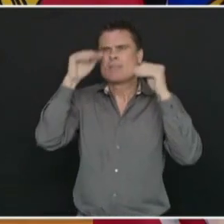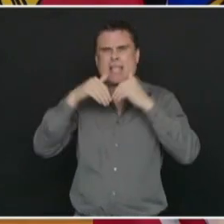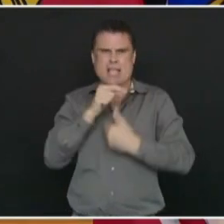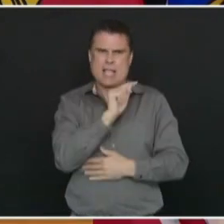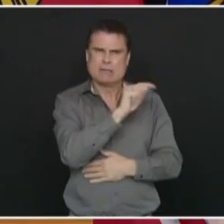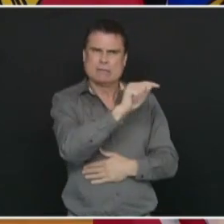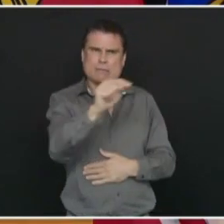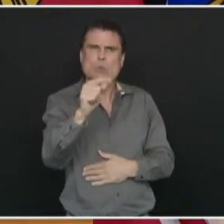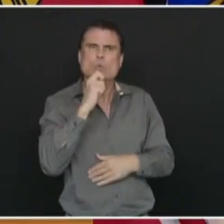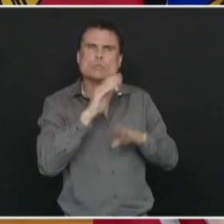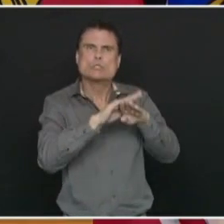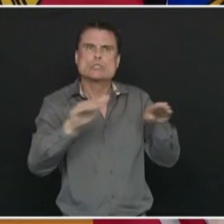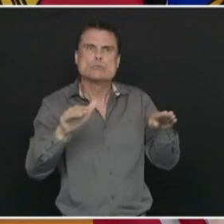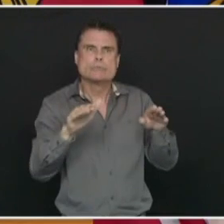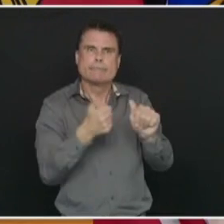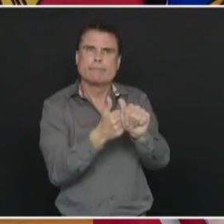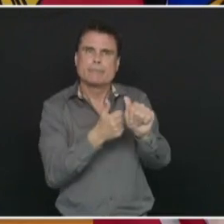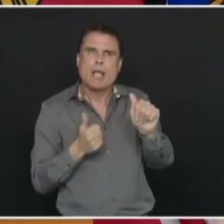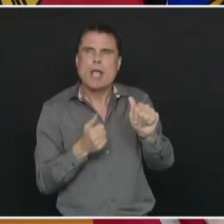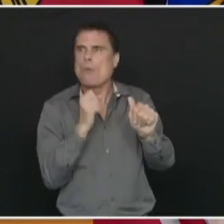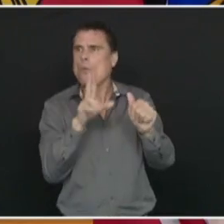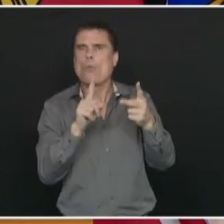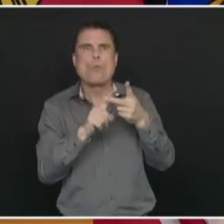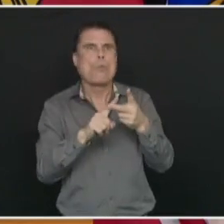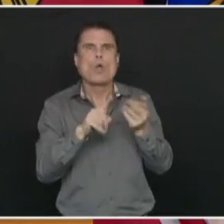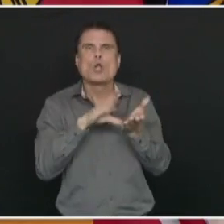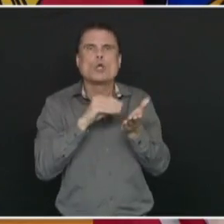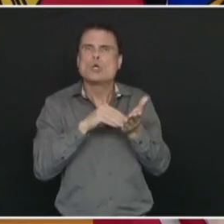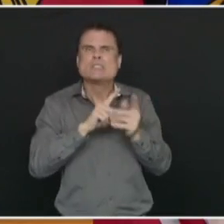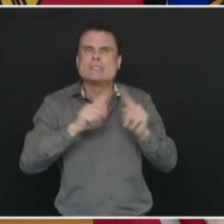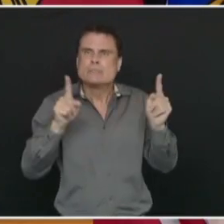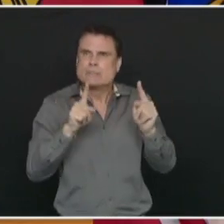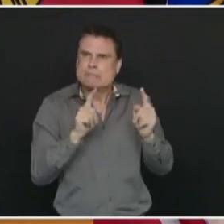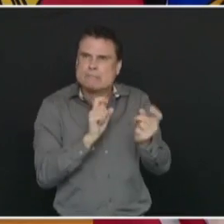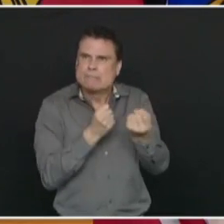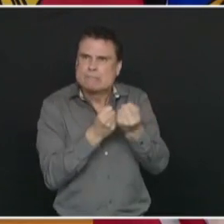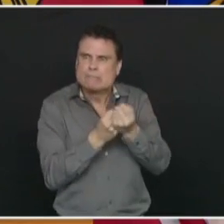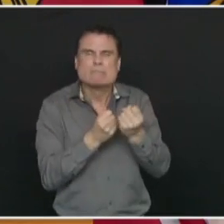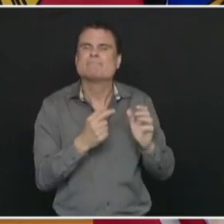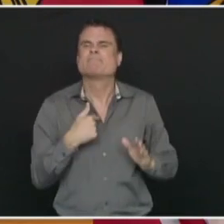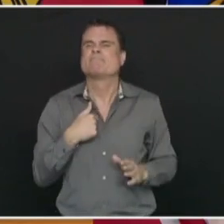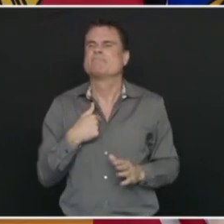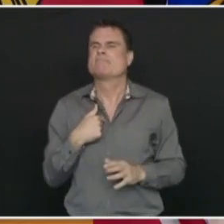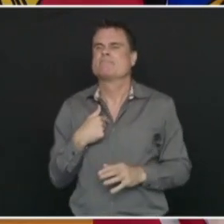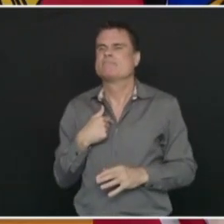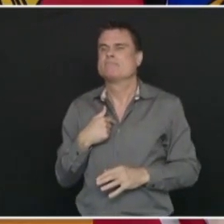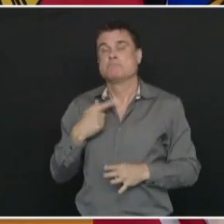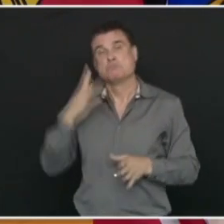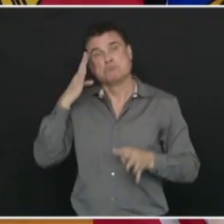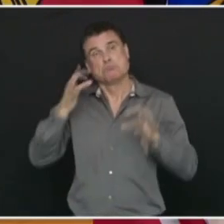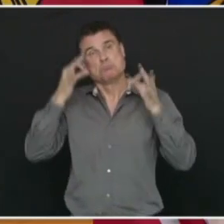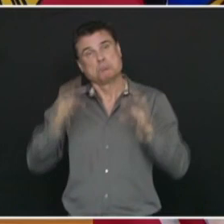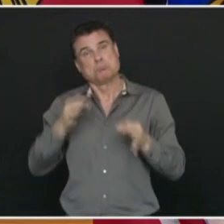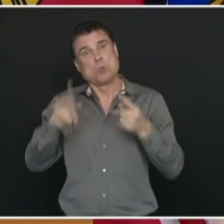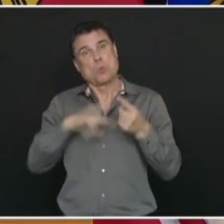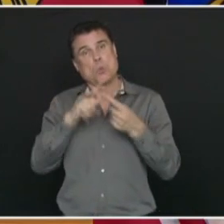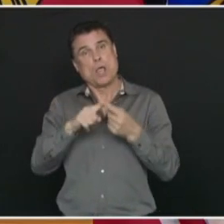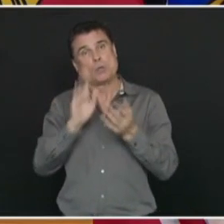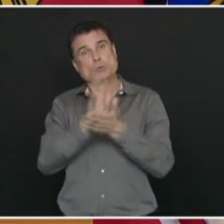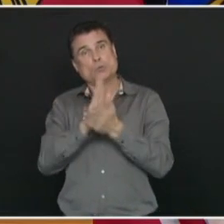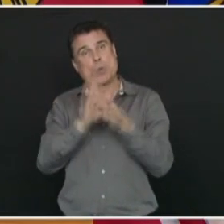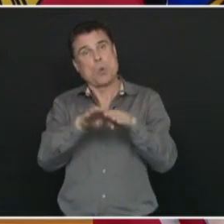As far as I'm aware, and I should have got some details on that, sorry, I know there's been quite a bit of testing done in both situations.